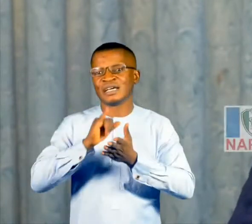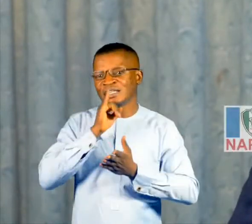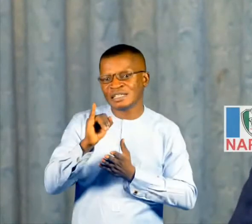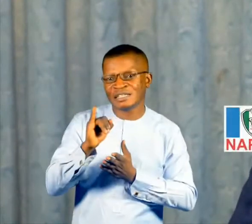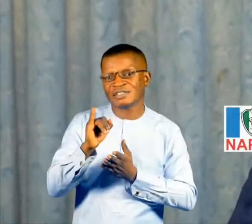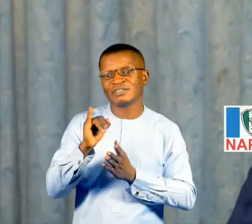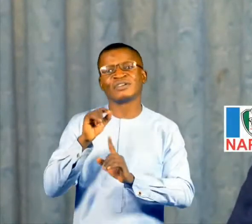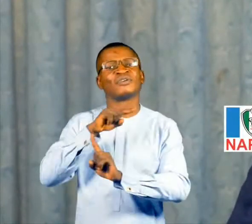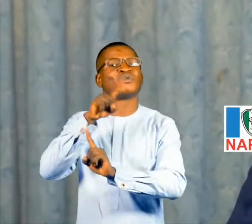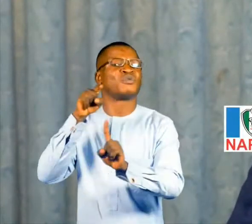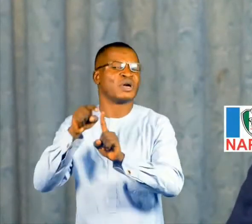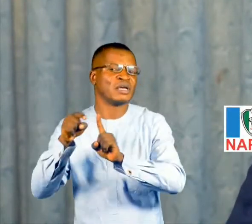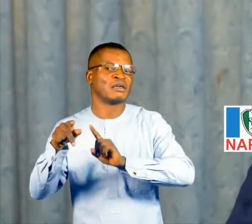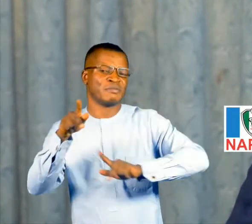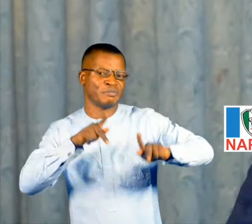that is when